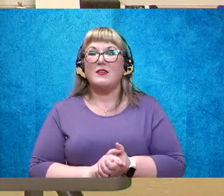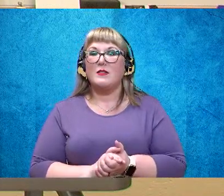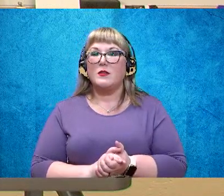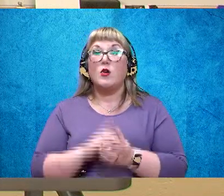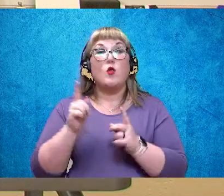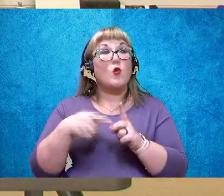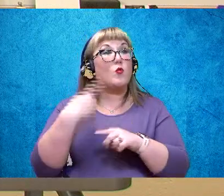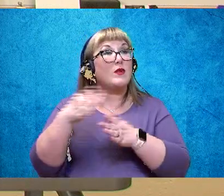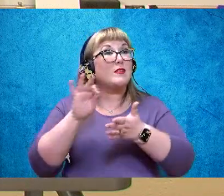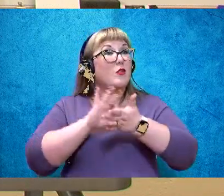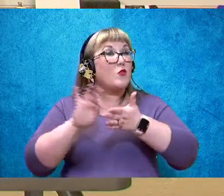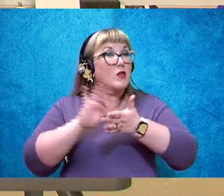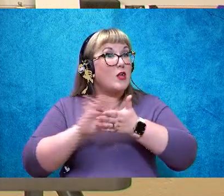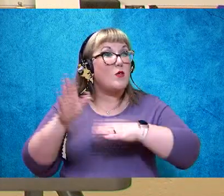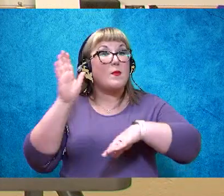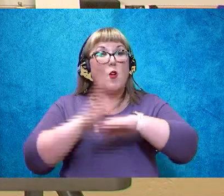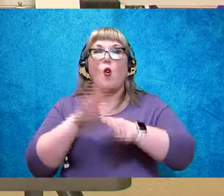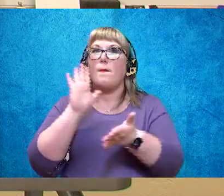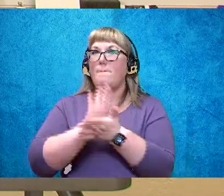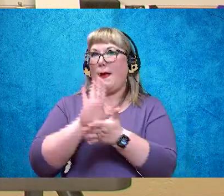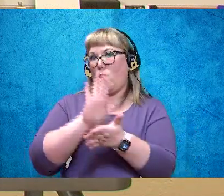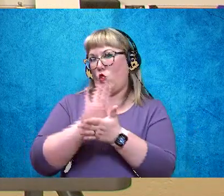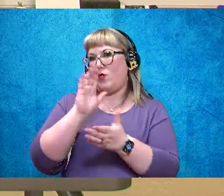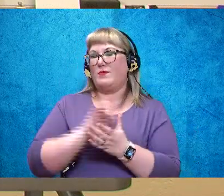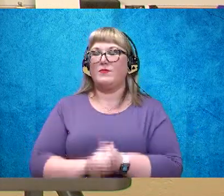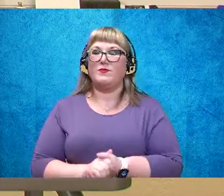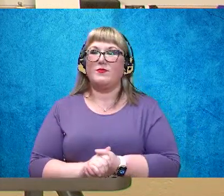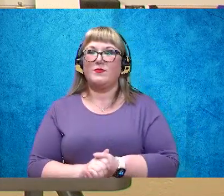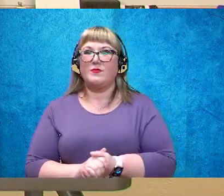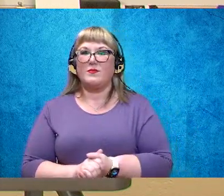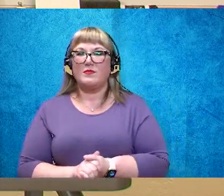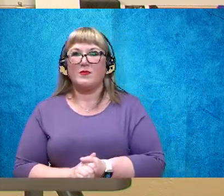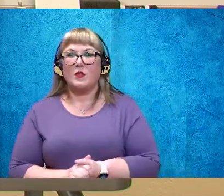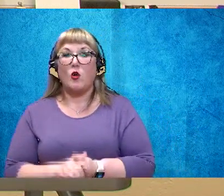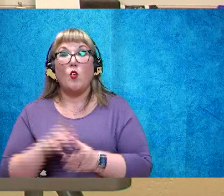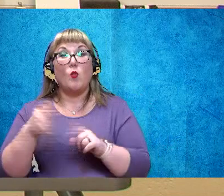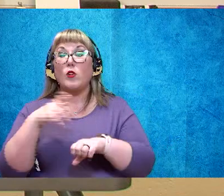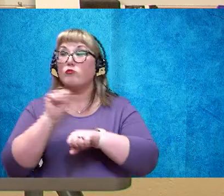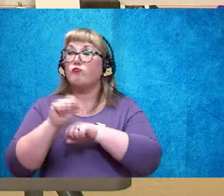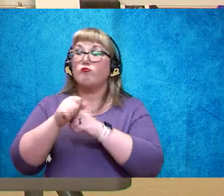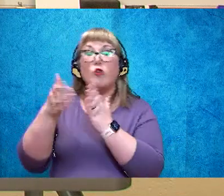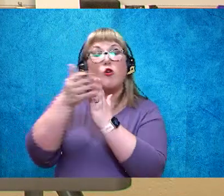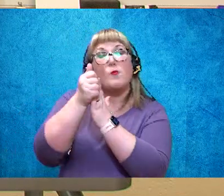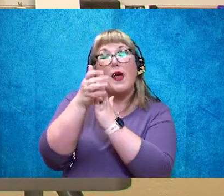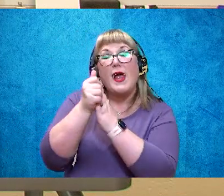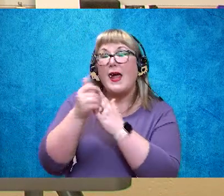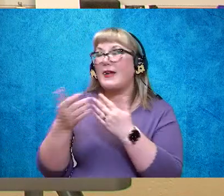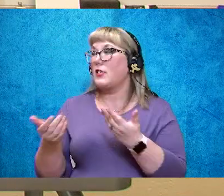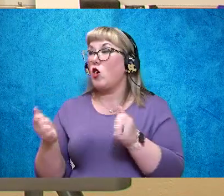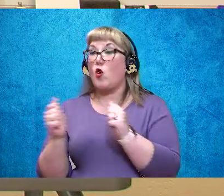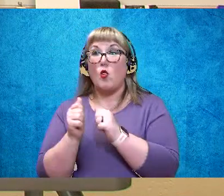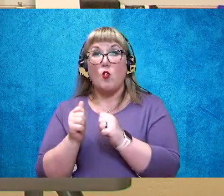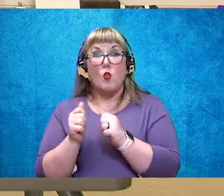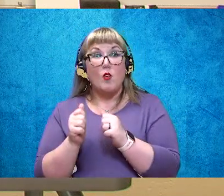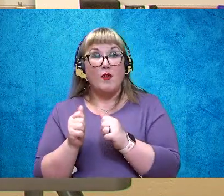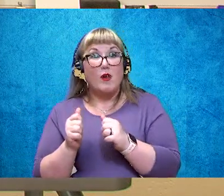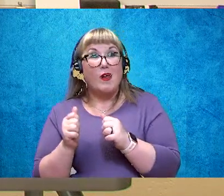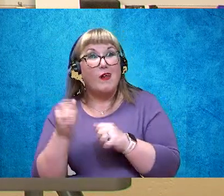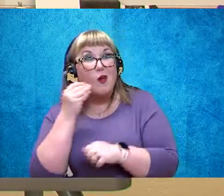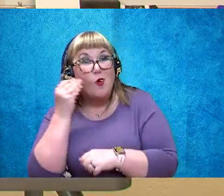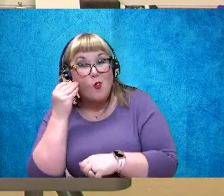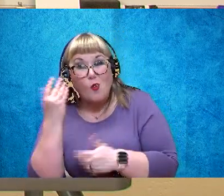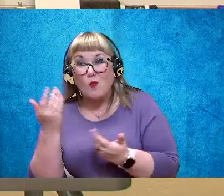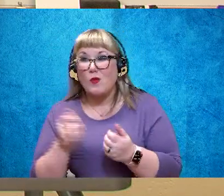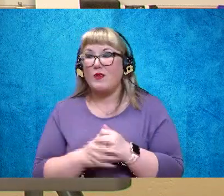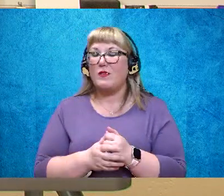when we are counting on paper. So when you are working on your packet, your math packet that you got from your school at home,